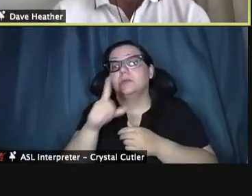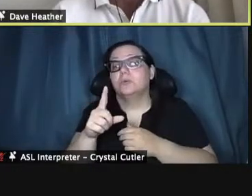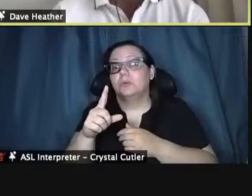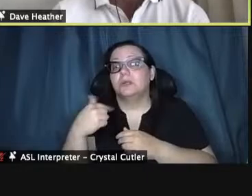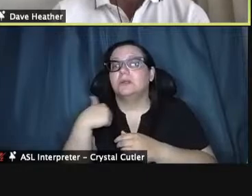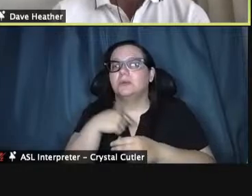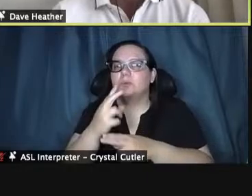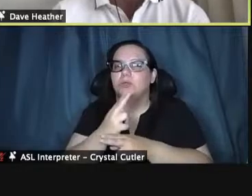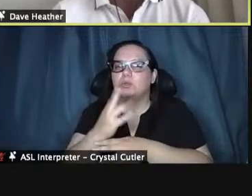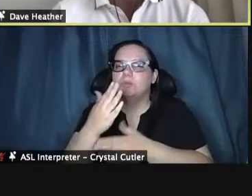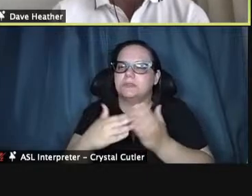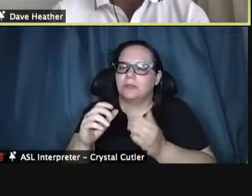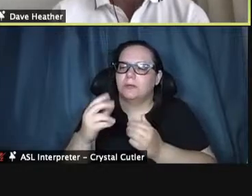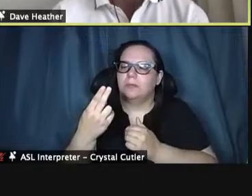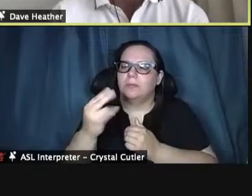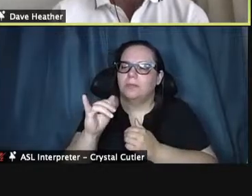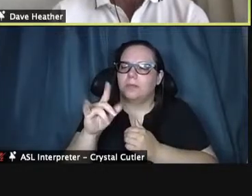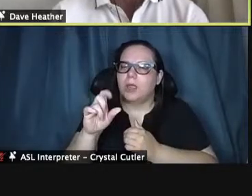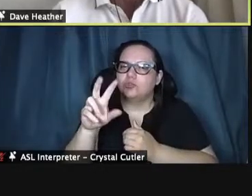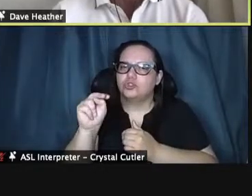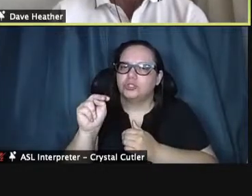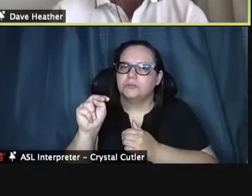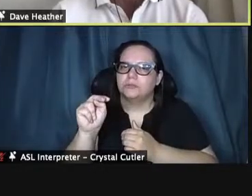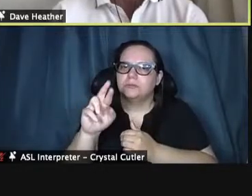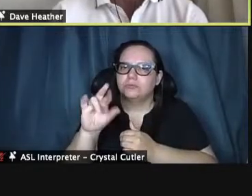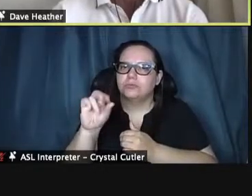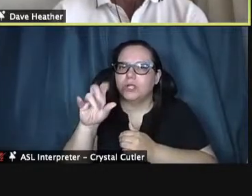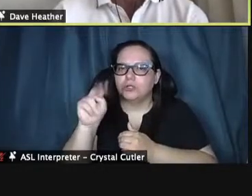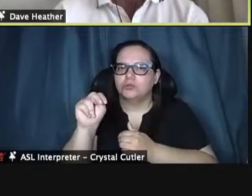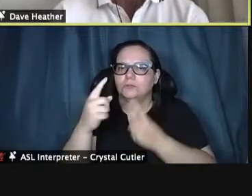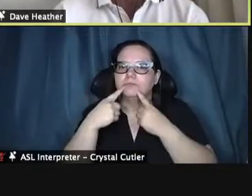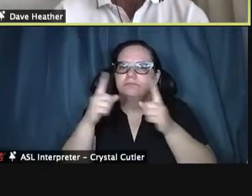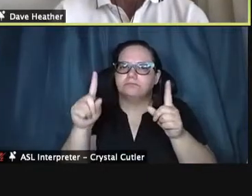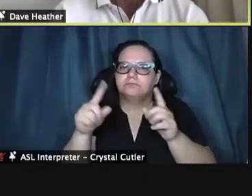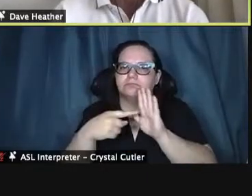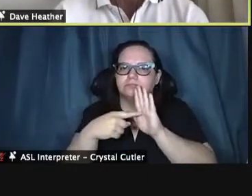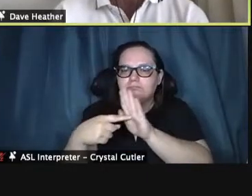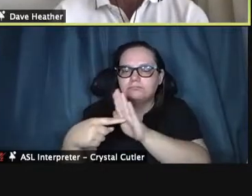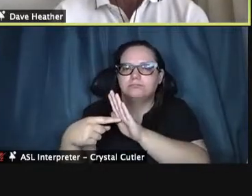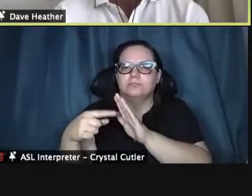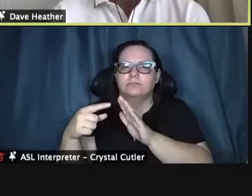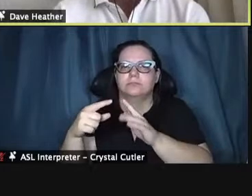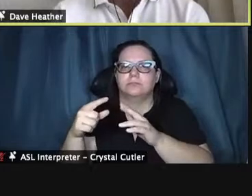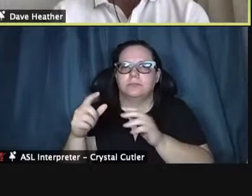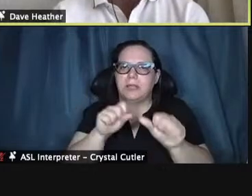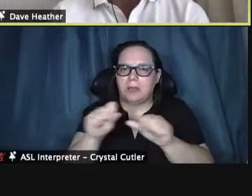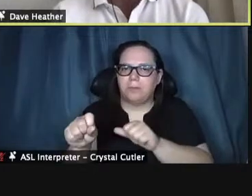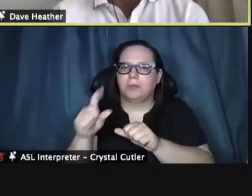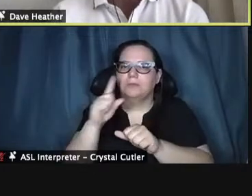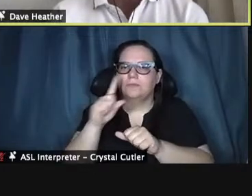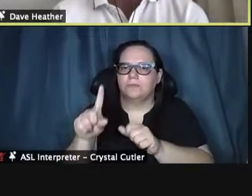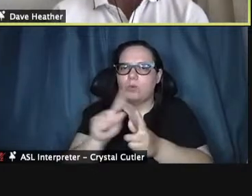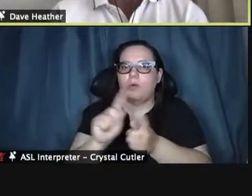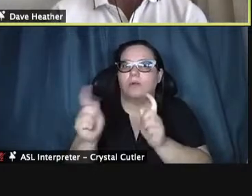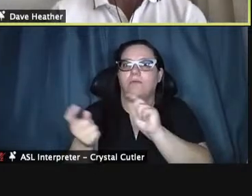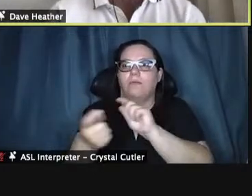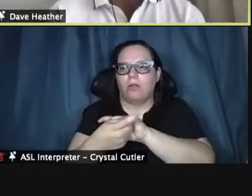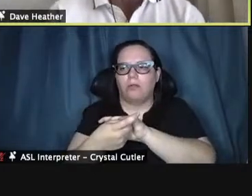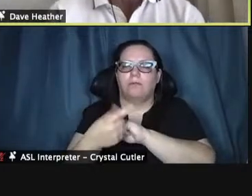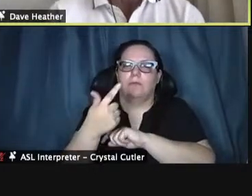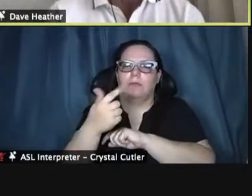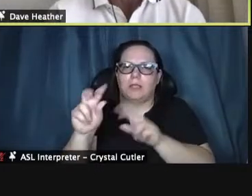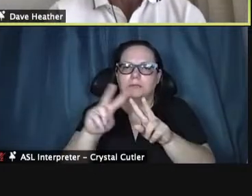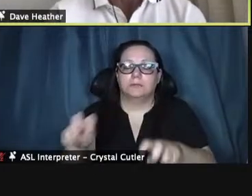hydrogen reduction to successfully demonstrate the capabilities of PROSPER for evolved gas analysis, and also to